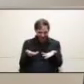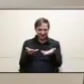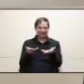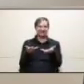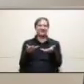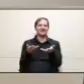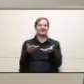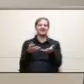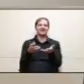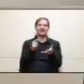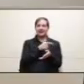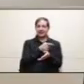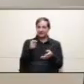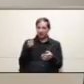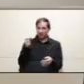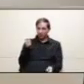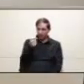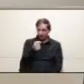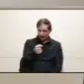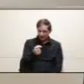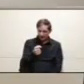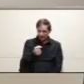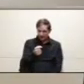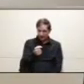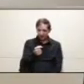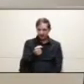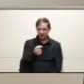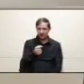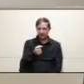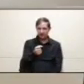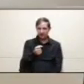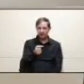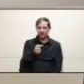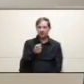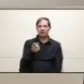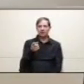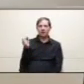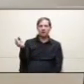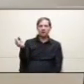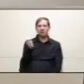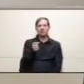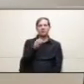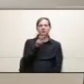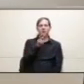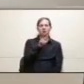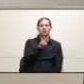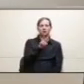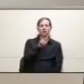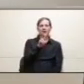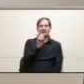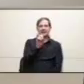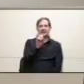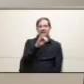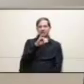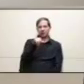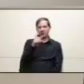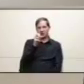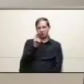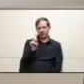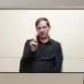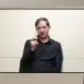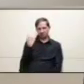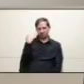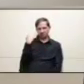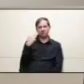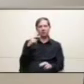appointments, from what we have, were made on the 30th of January 2025. These appointments were